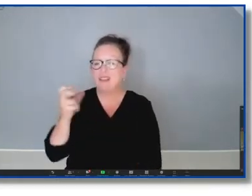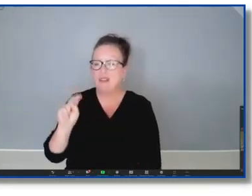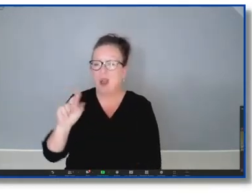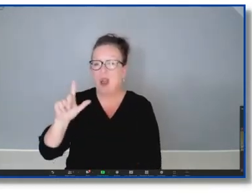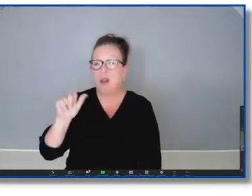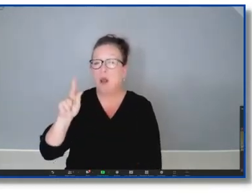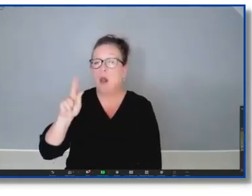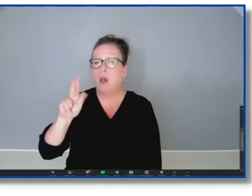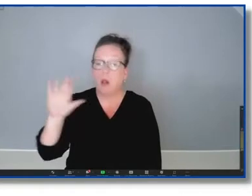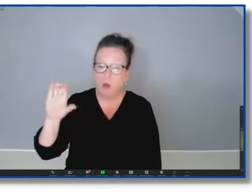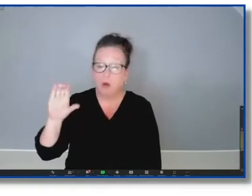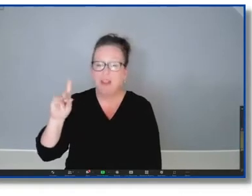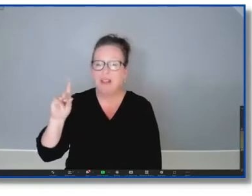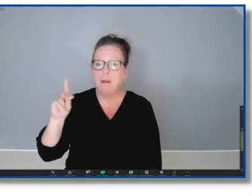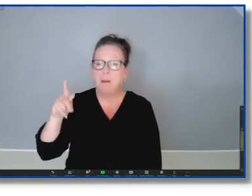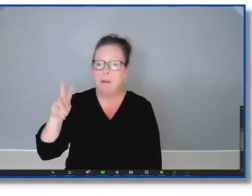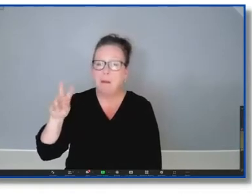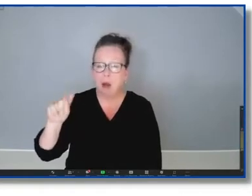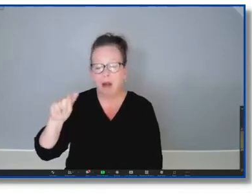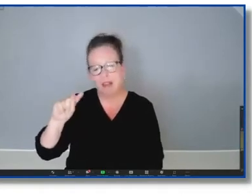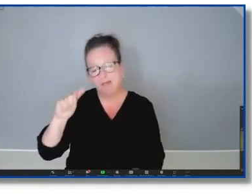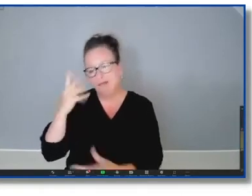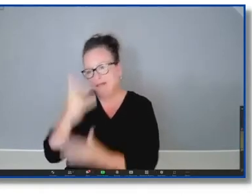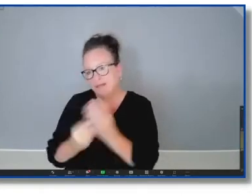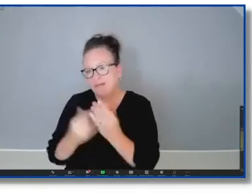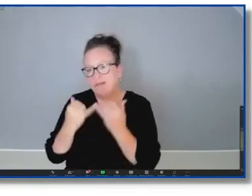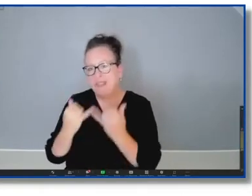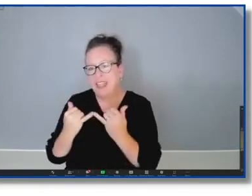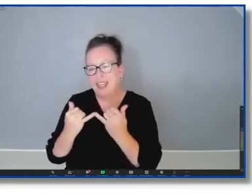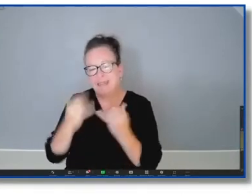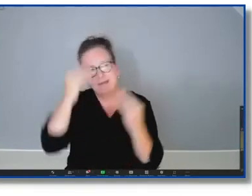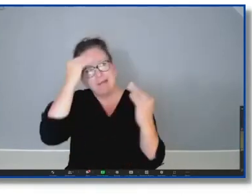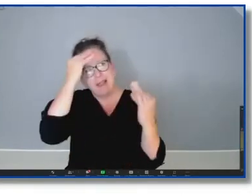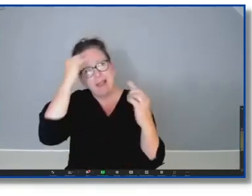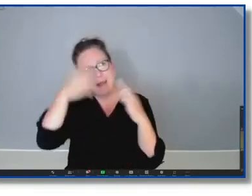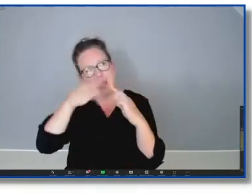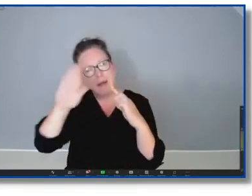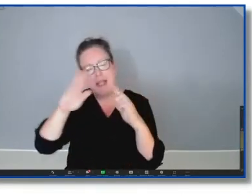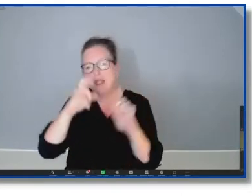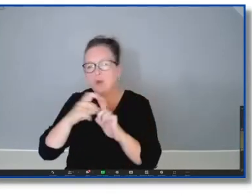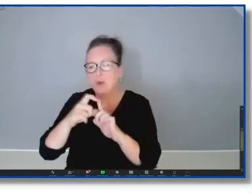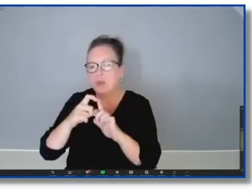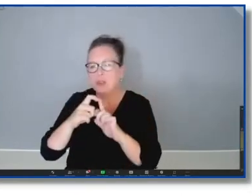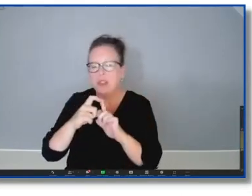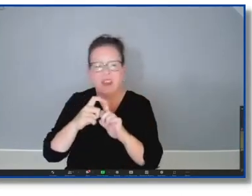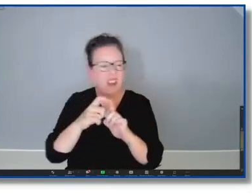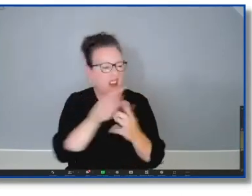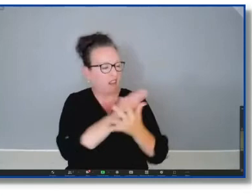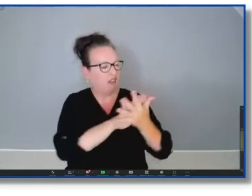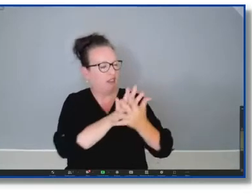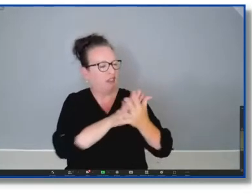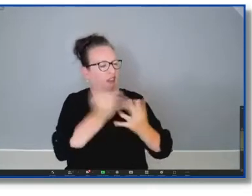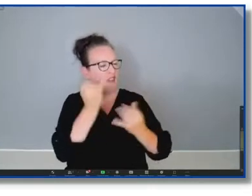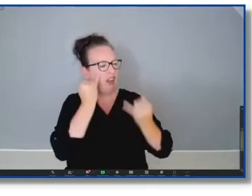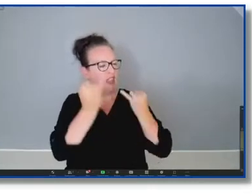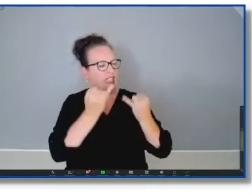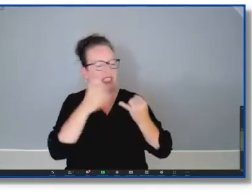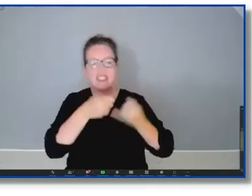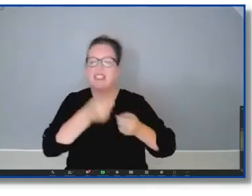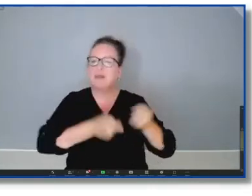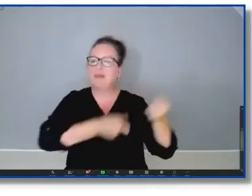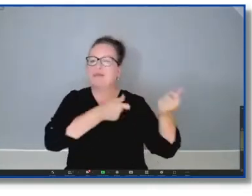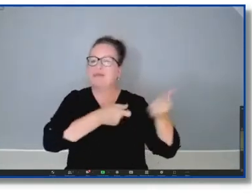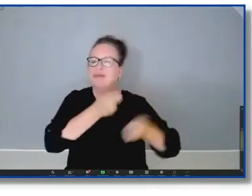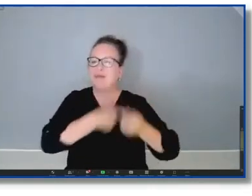words that he said, that we should replace vague ideas with clear images. And I think that a lot of my